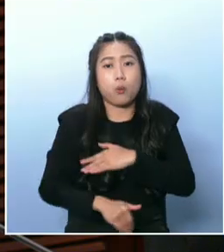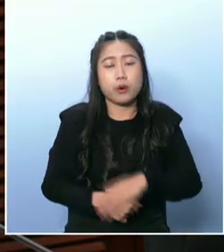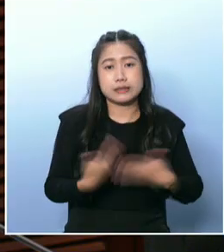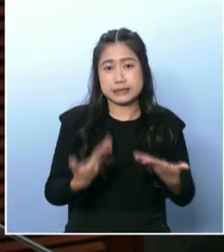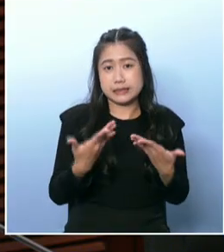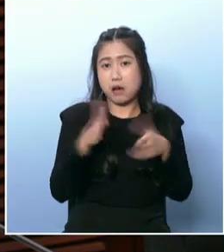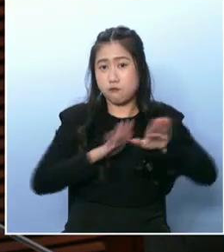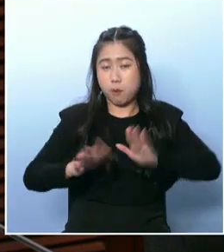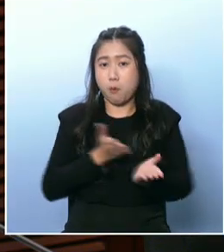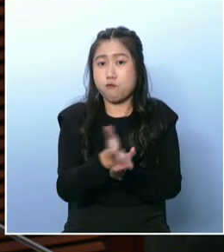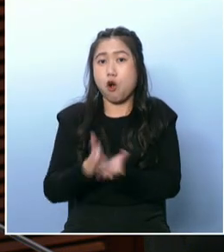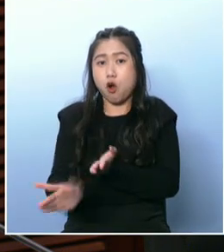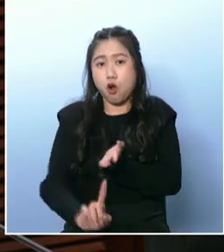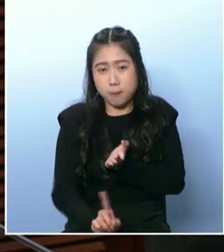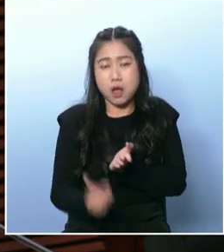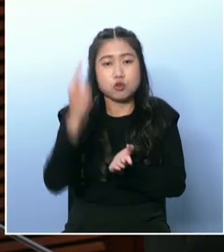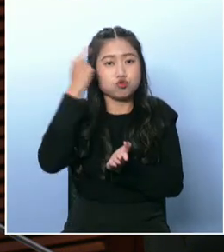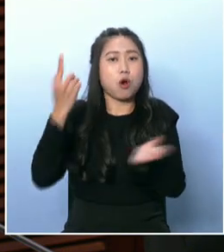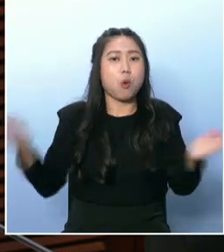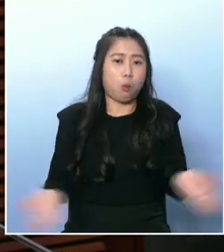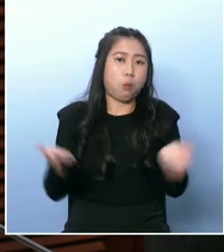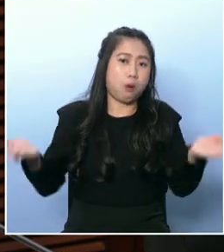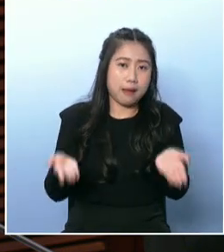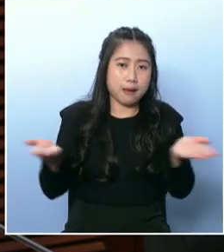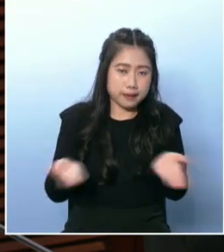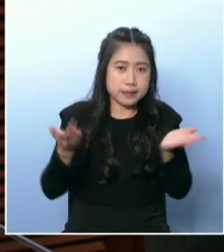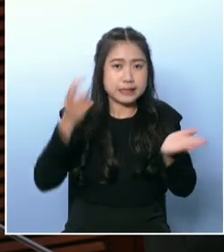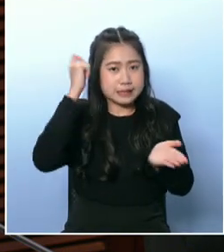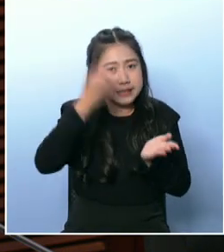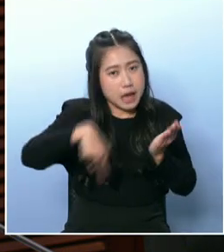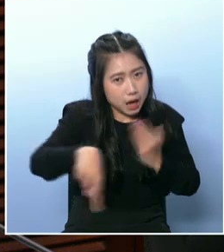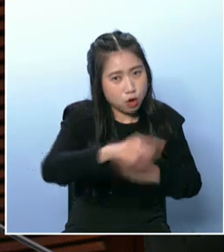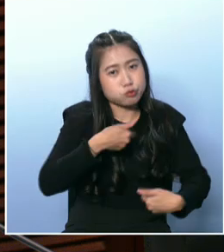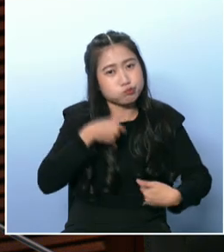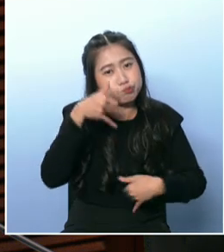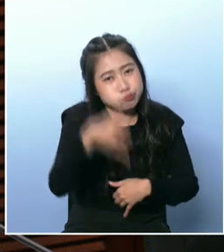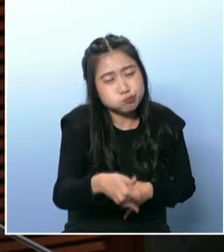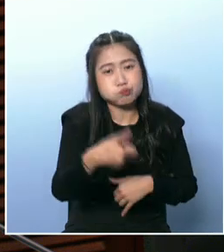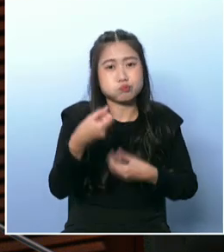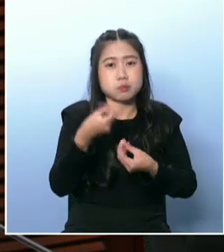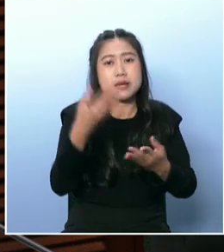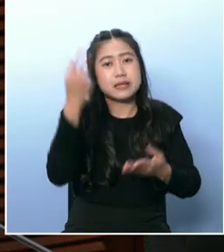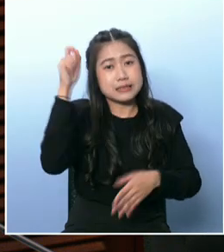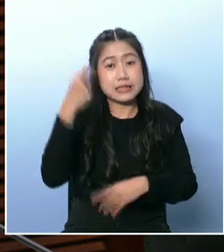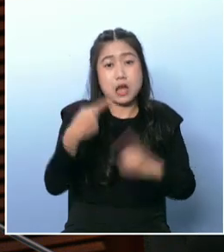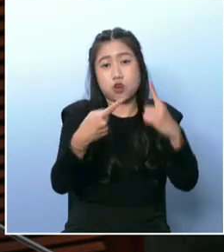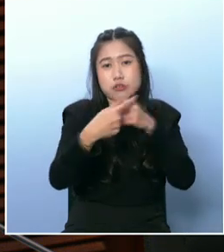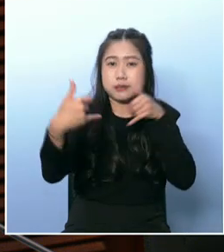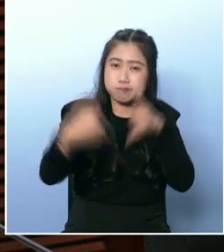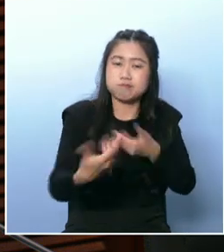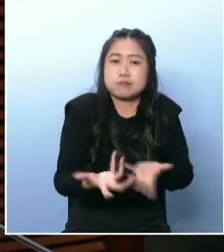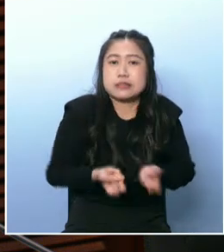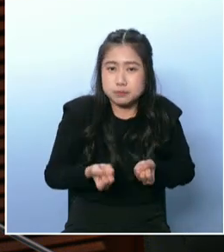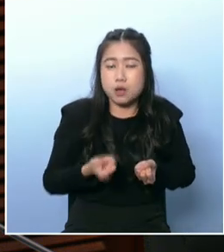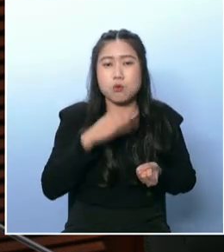community outside. So for the direction that we're going is that we want them to know more about the community, and we hope